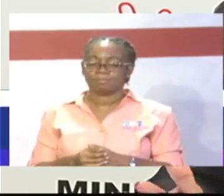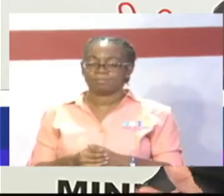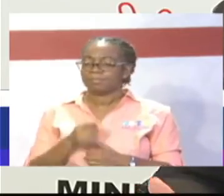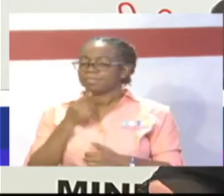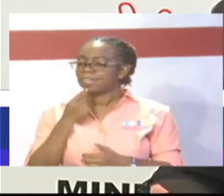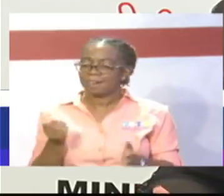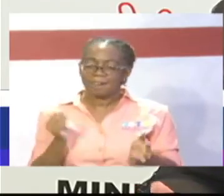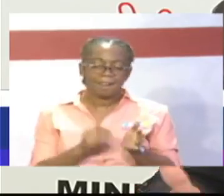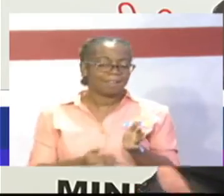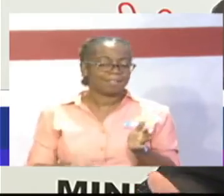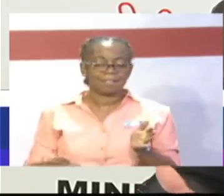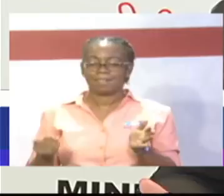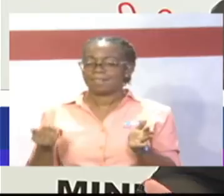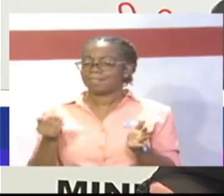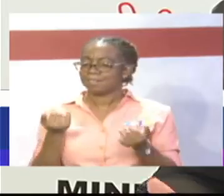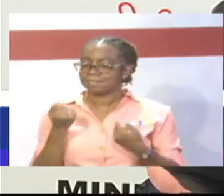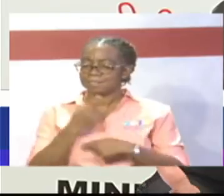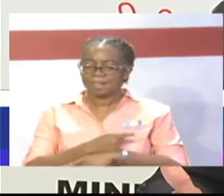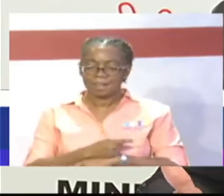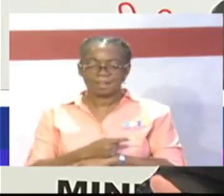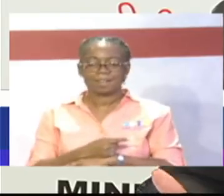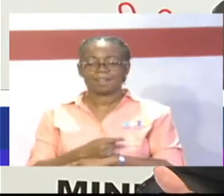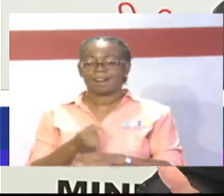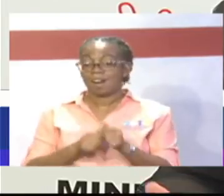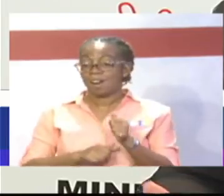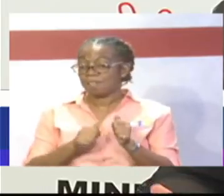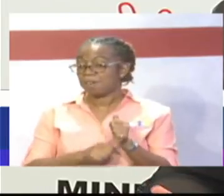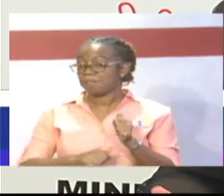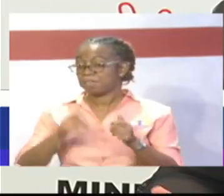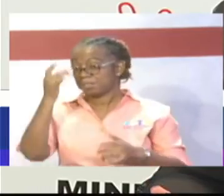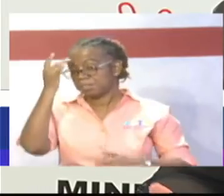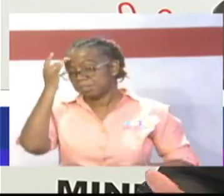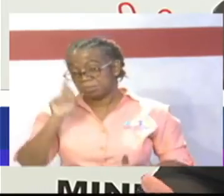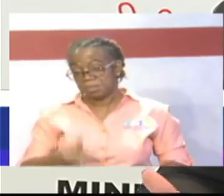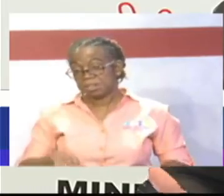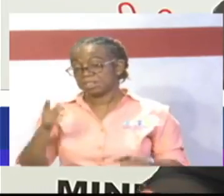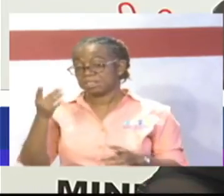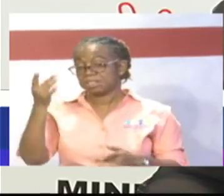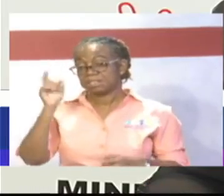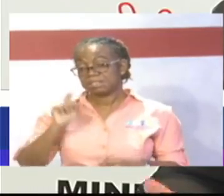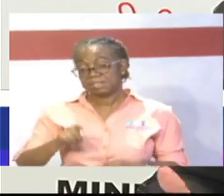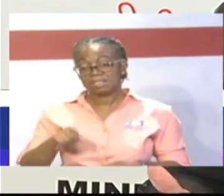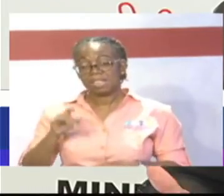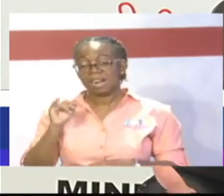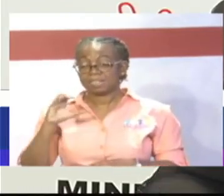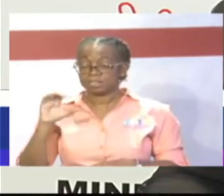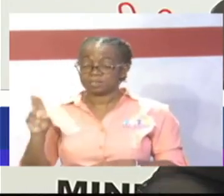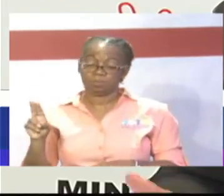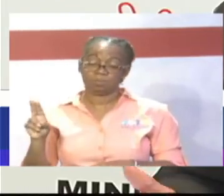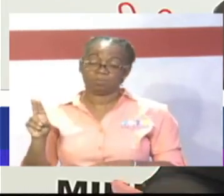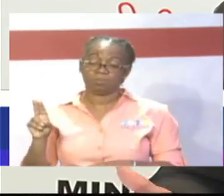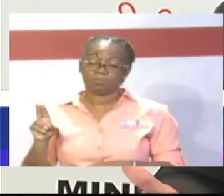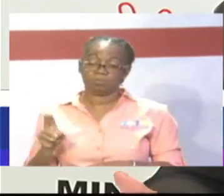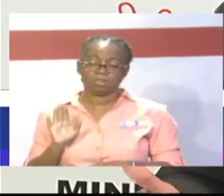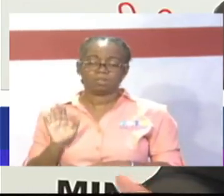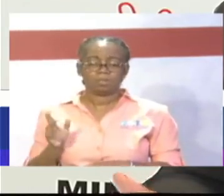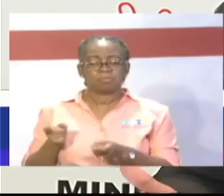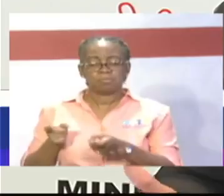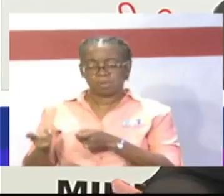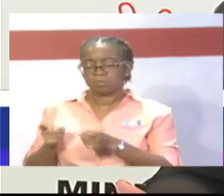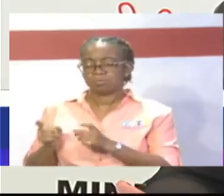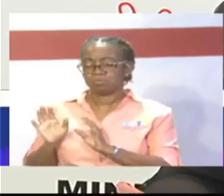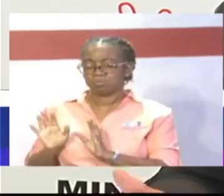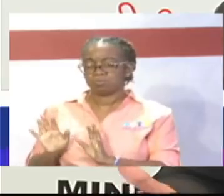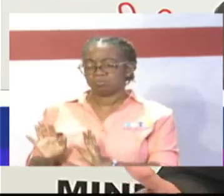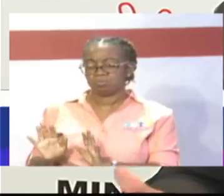reiterate that as of today, every patient who has required intensive care unit level care has been managed according to the